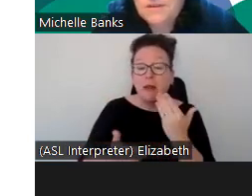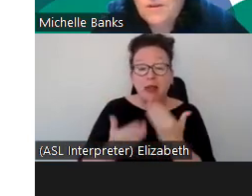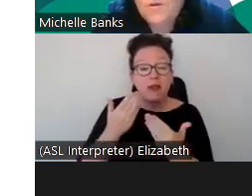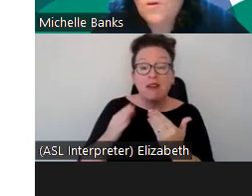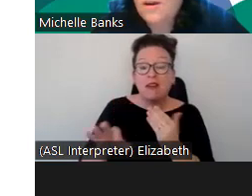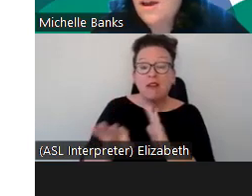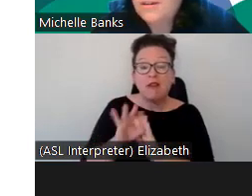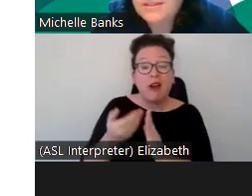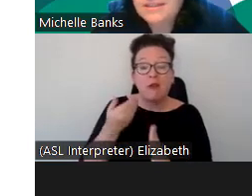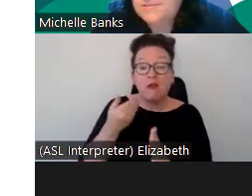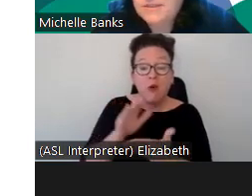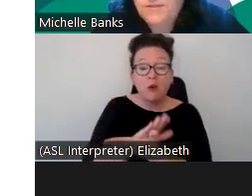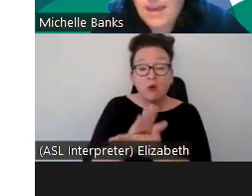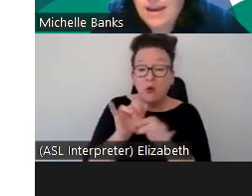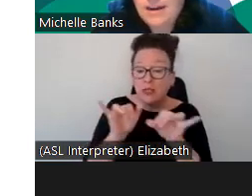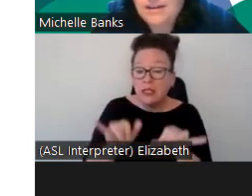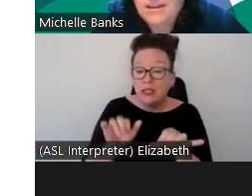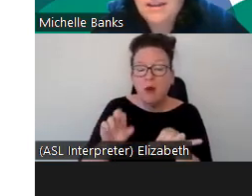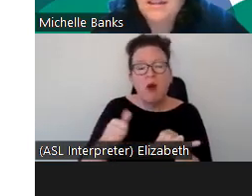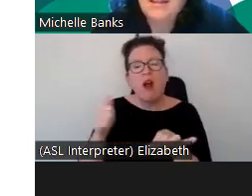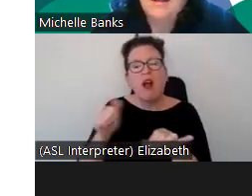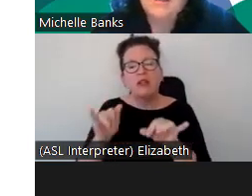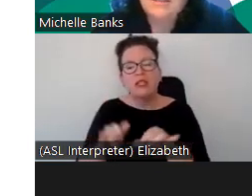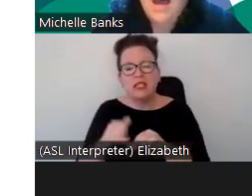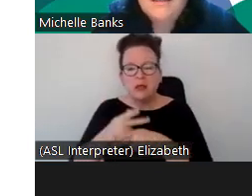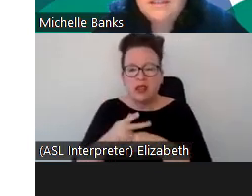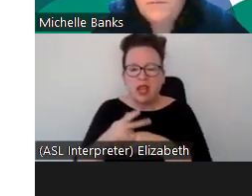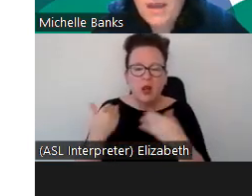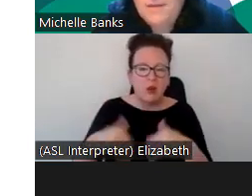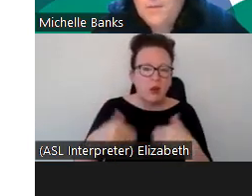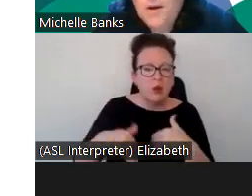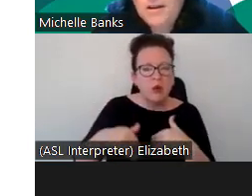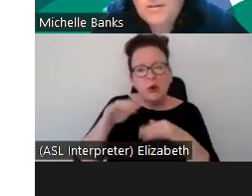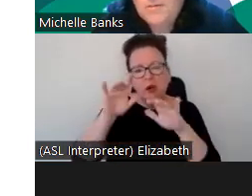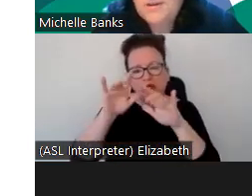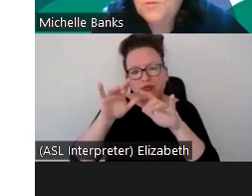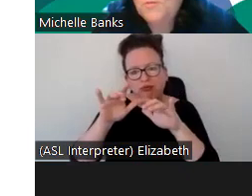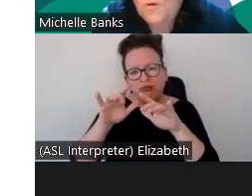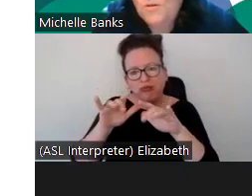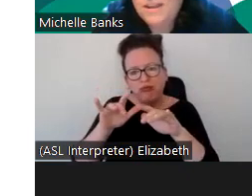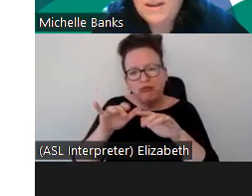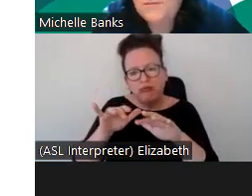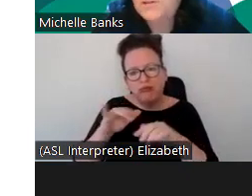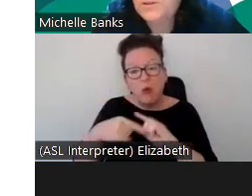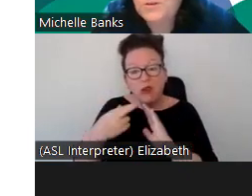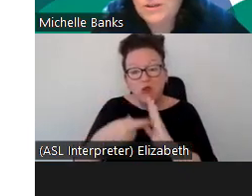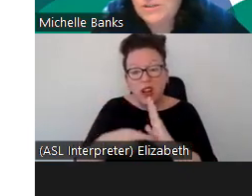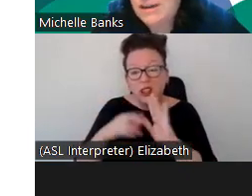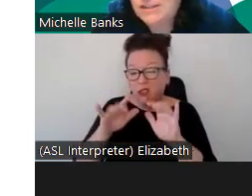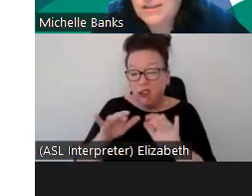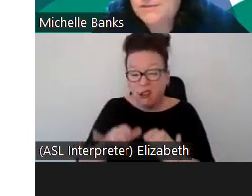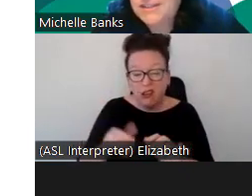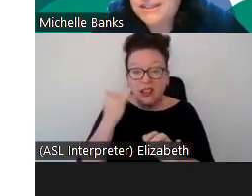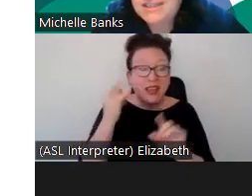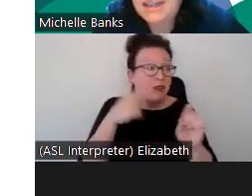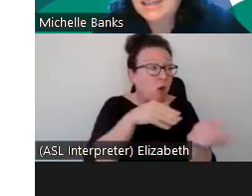systems or other systems of care, that there is tons of paperwork when you enroll. Even if you just go to your